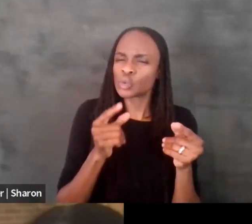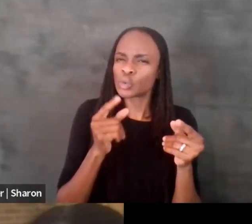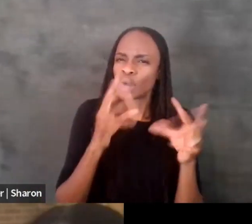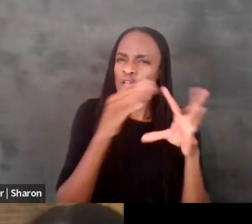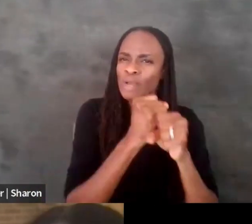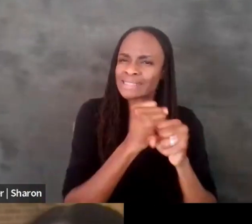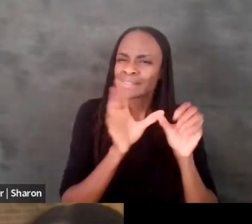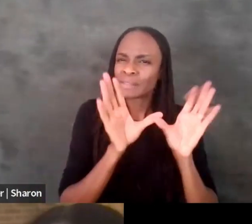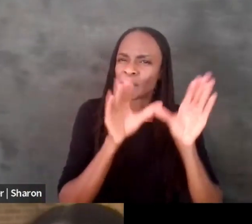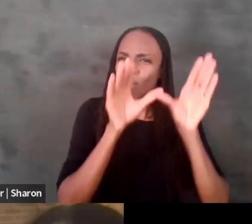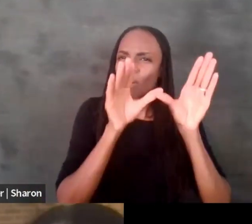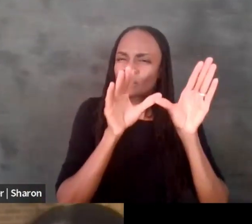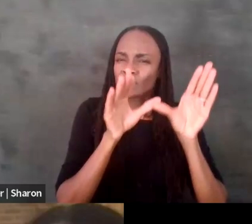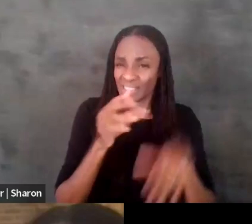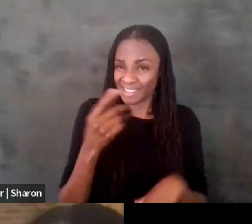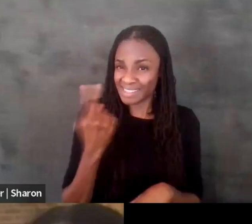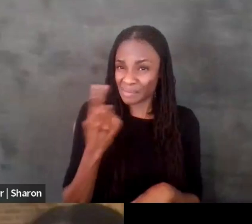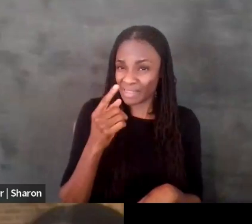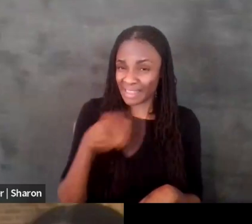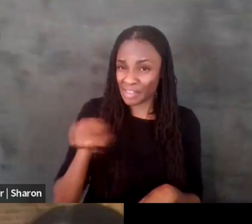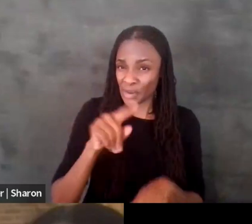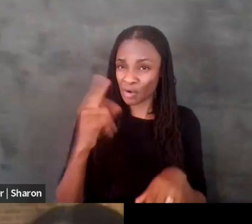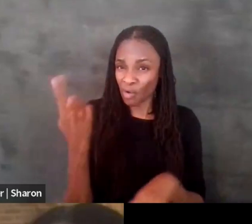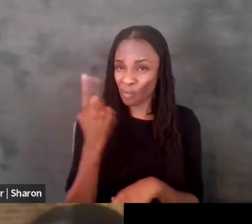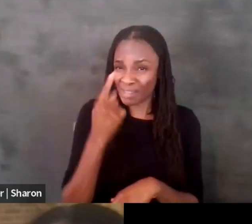that something that they were always looking out for?